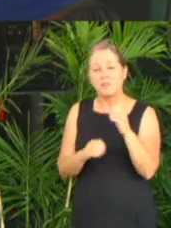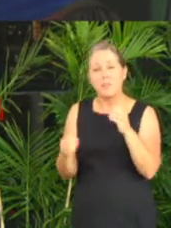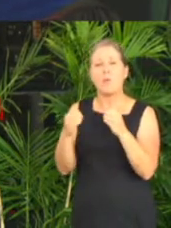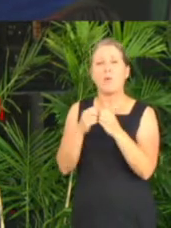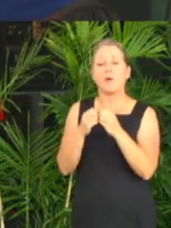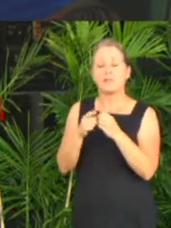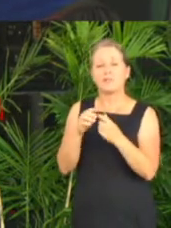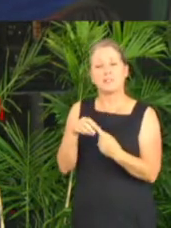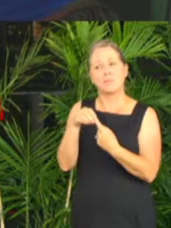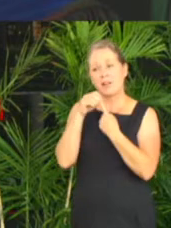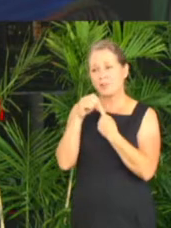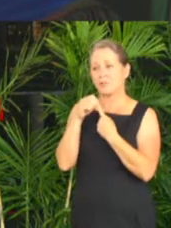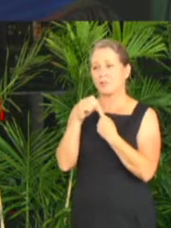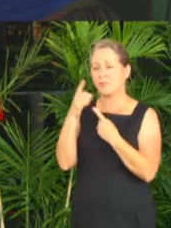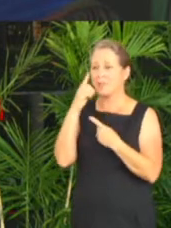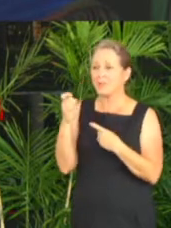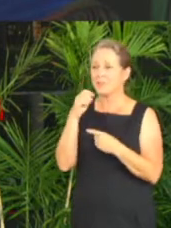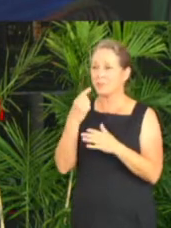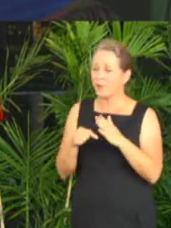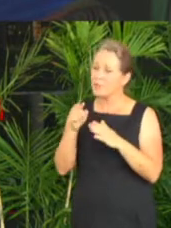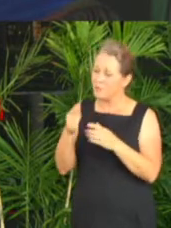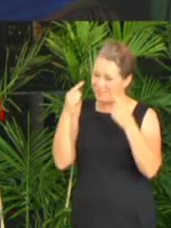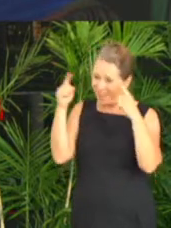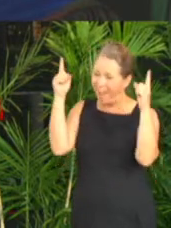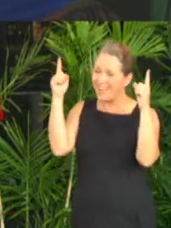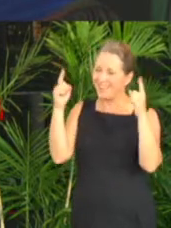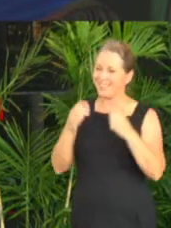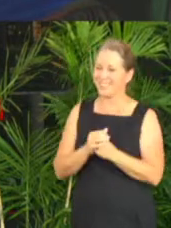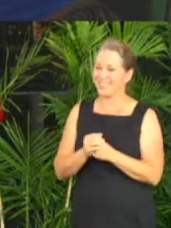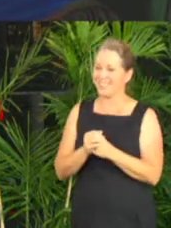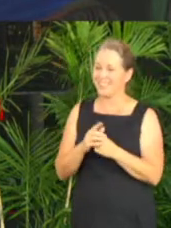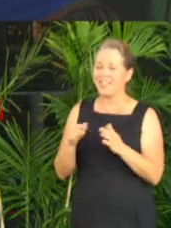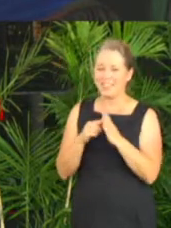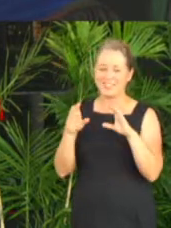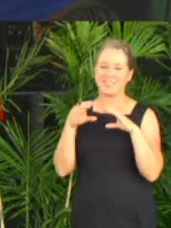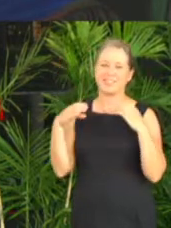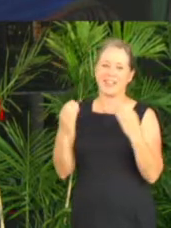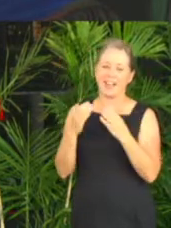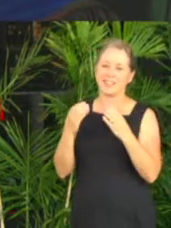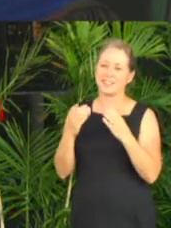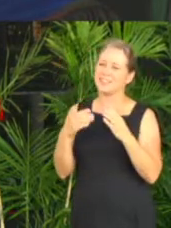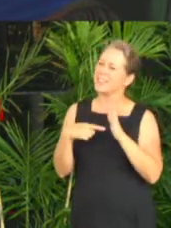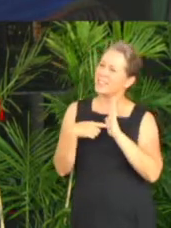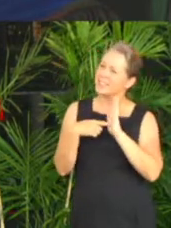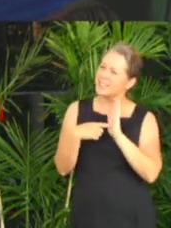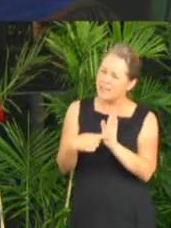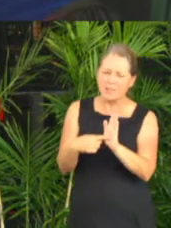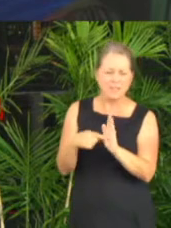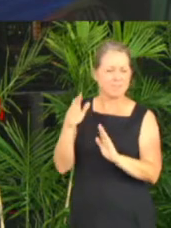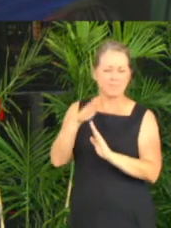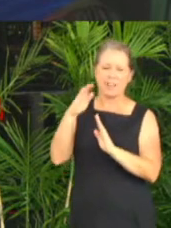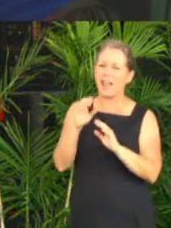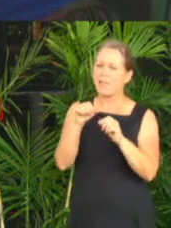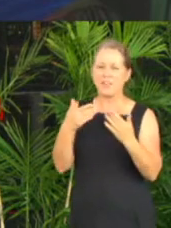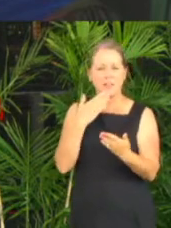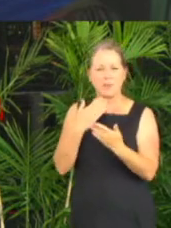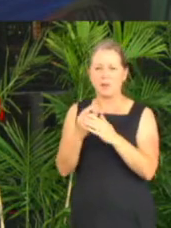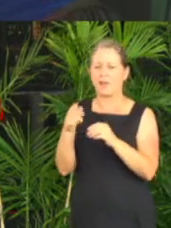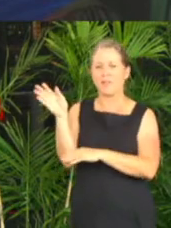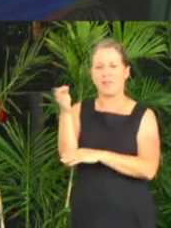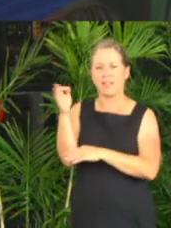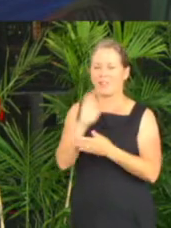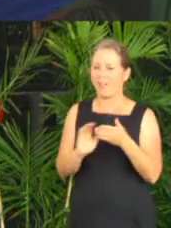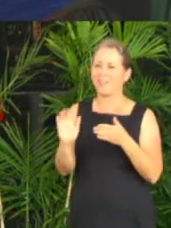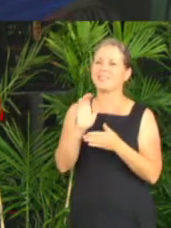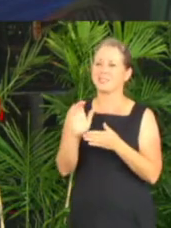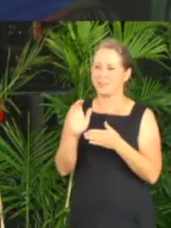you're special because of what you have done. This class exemplifies everything that is good about Flagler